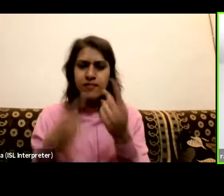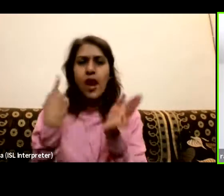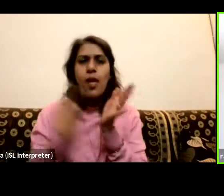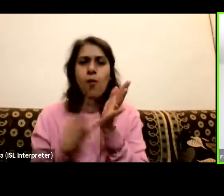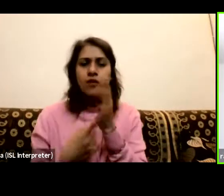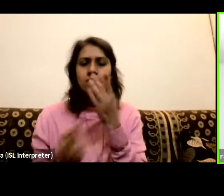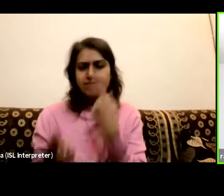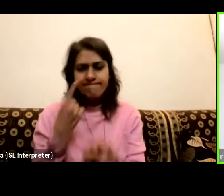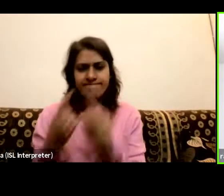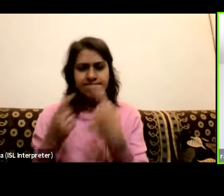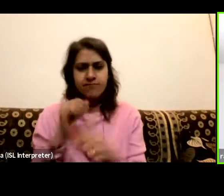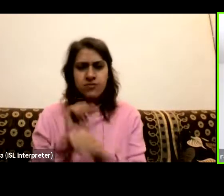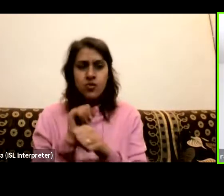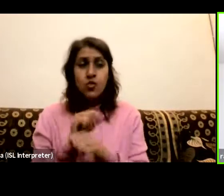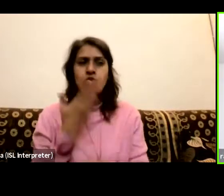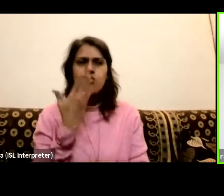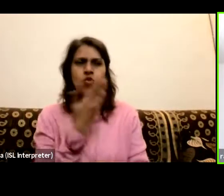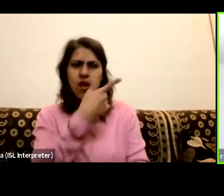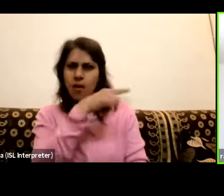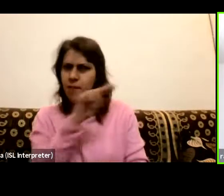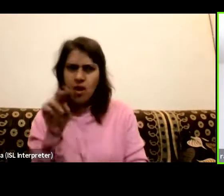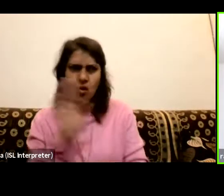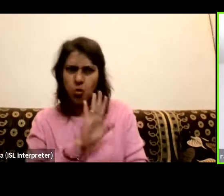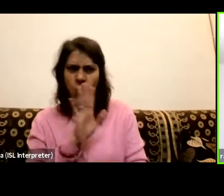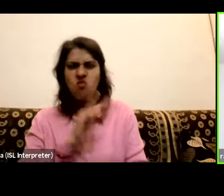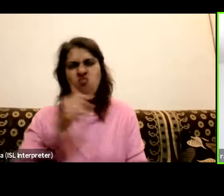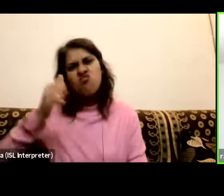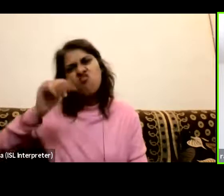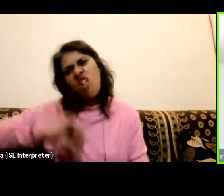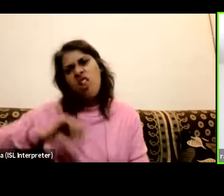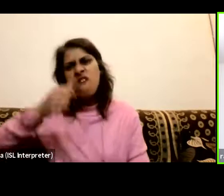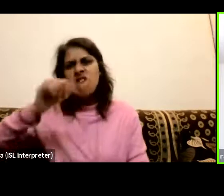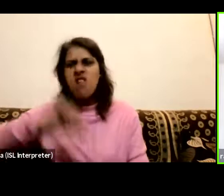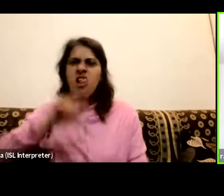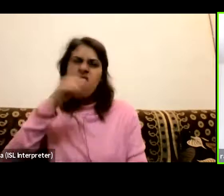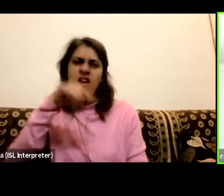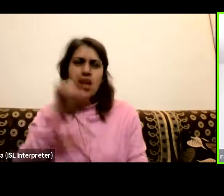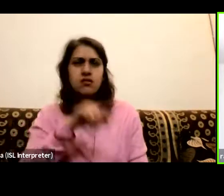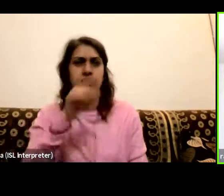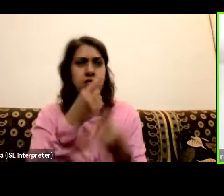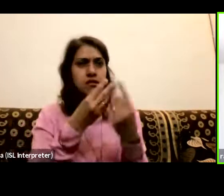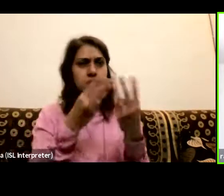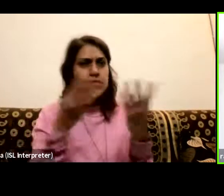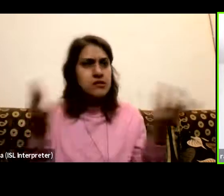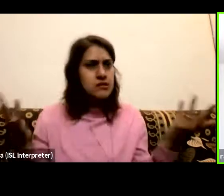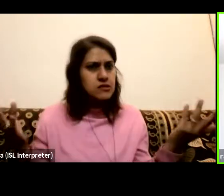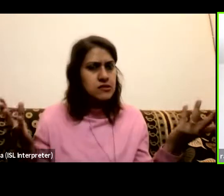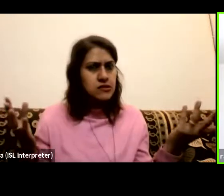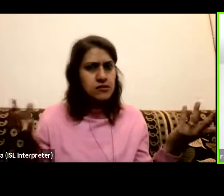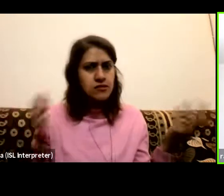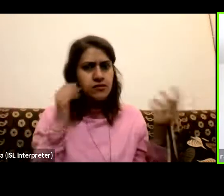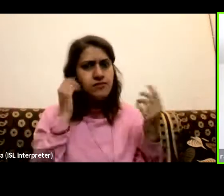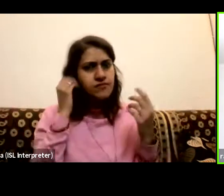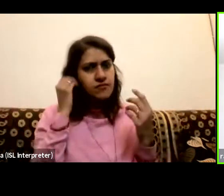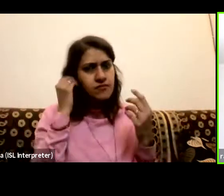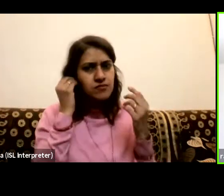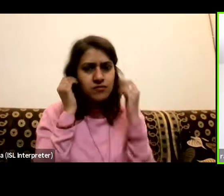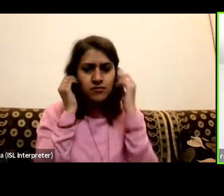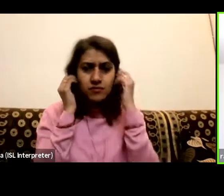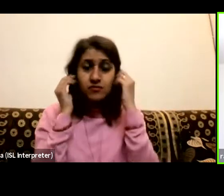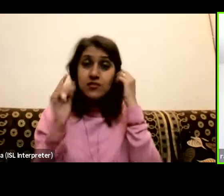school. And I think that should be a warning and an alarm bell for us, because children